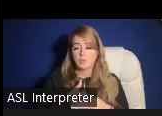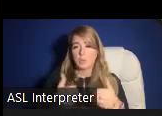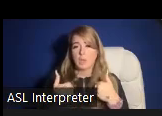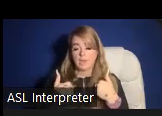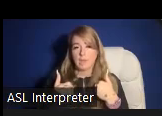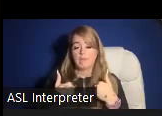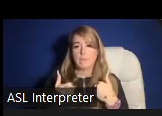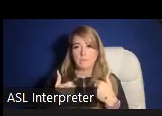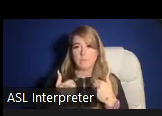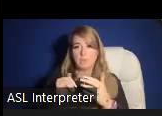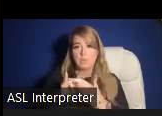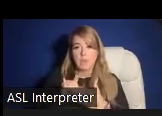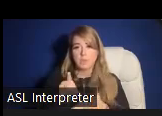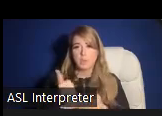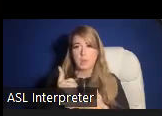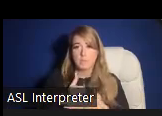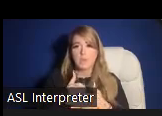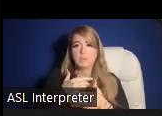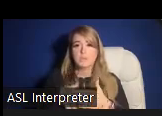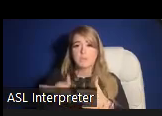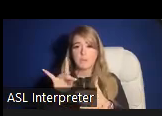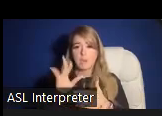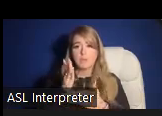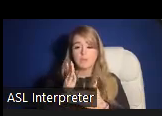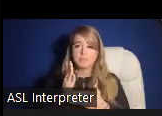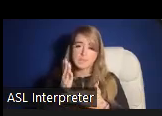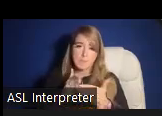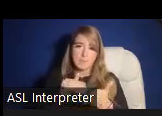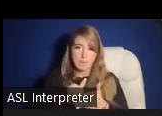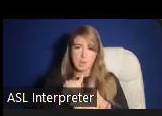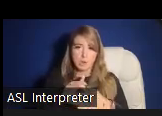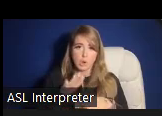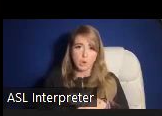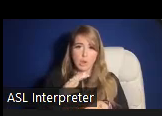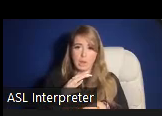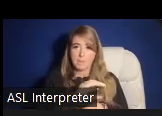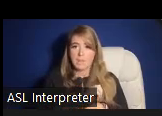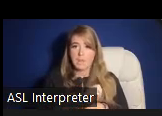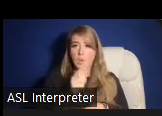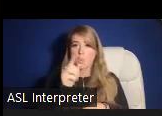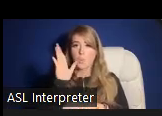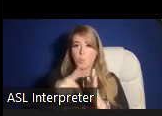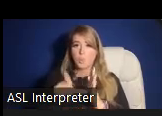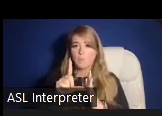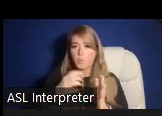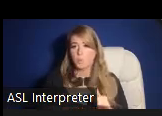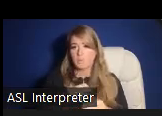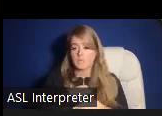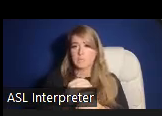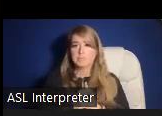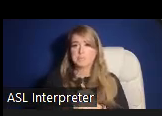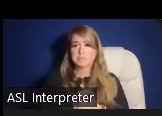way to get to some of that on a committee that will review grievances.